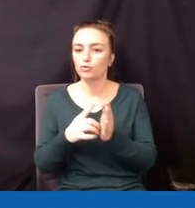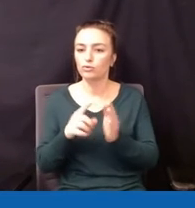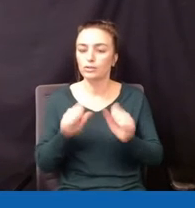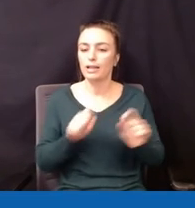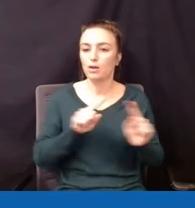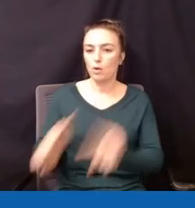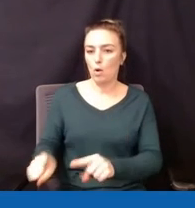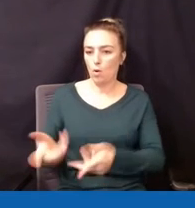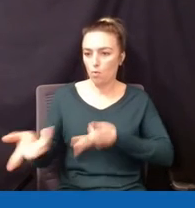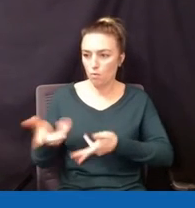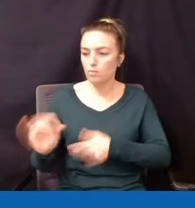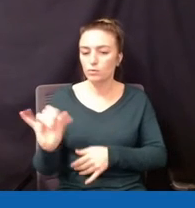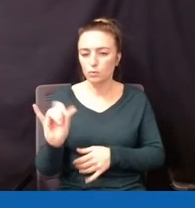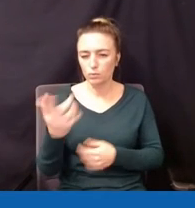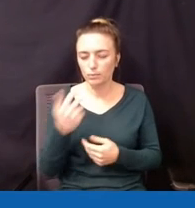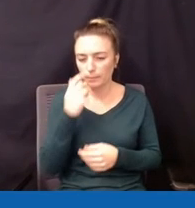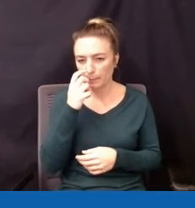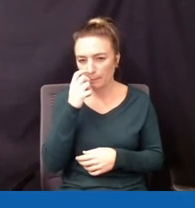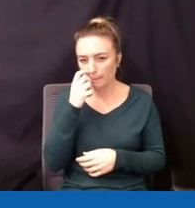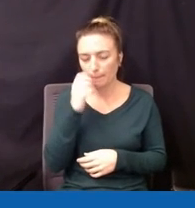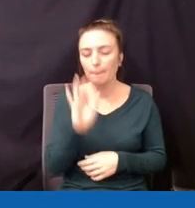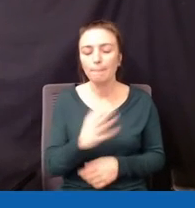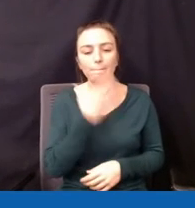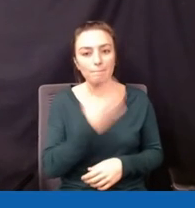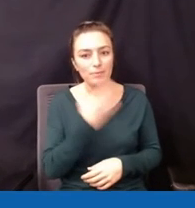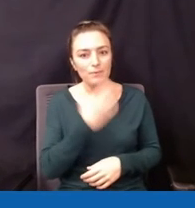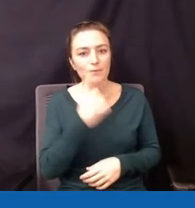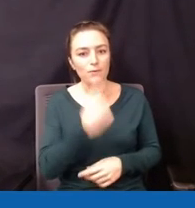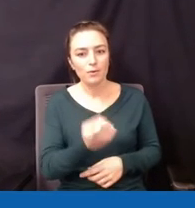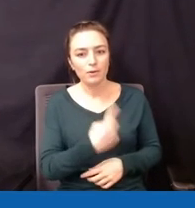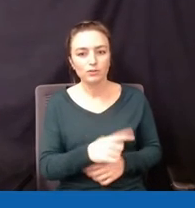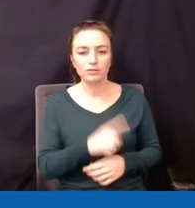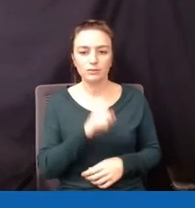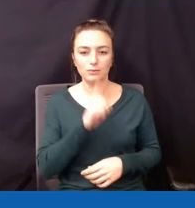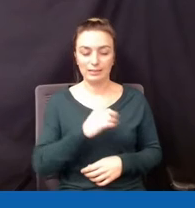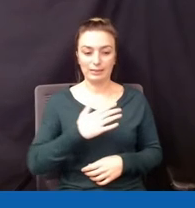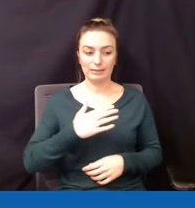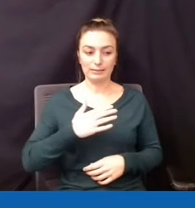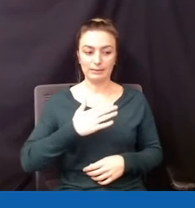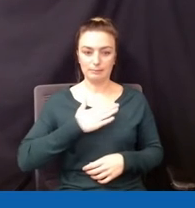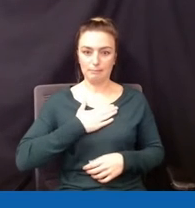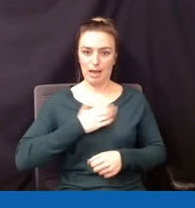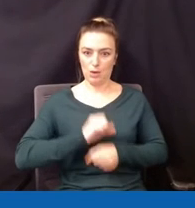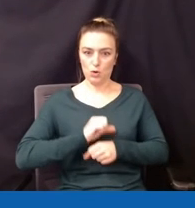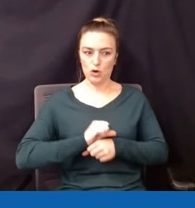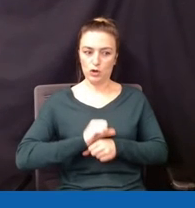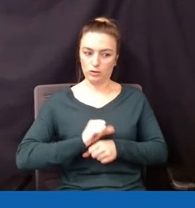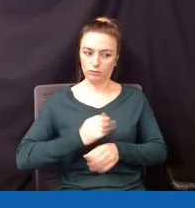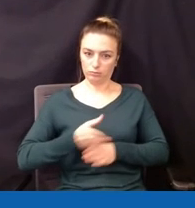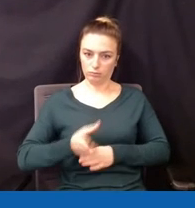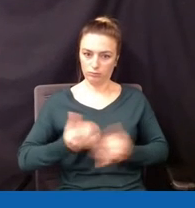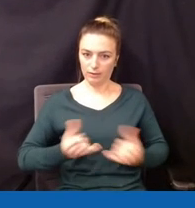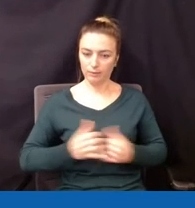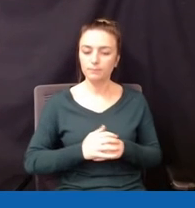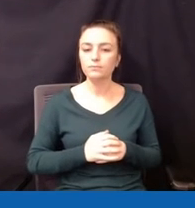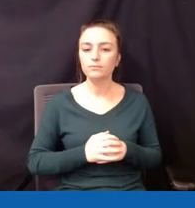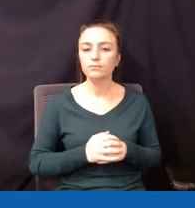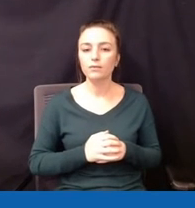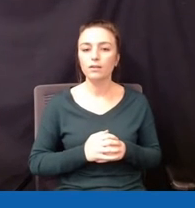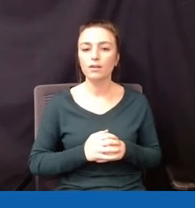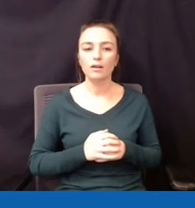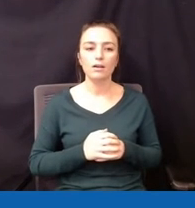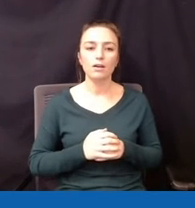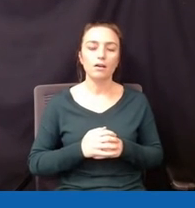So Erica, thanks for that question. You know, this is, of course, goes to the heart of my own work. Let me start by saying that the most innovative healthcare